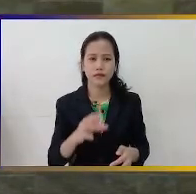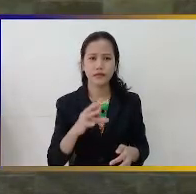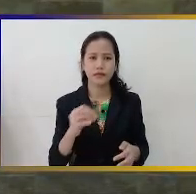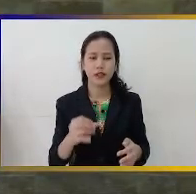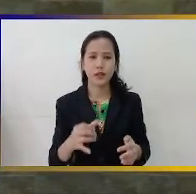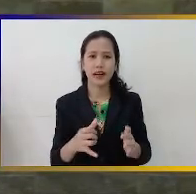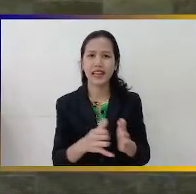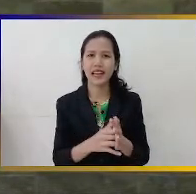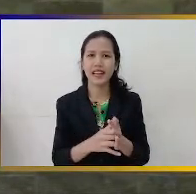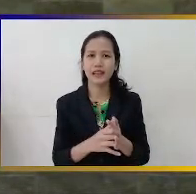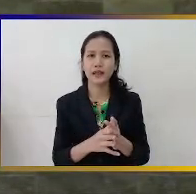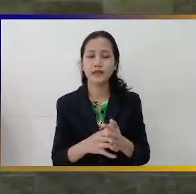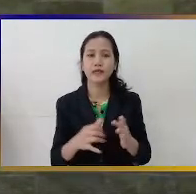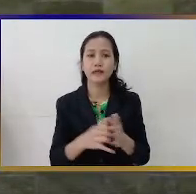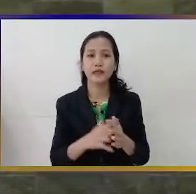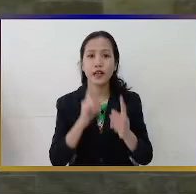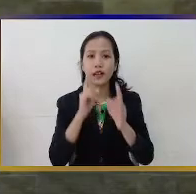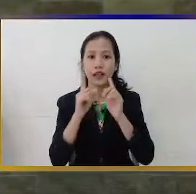na po ang dinideal po